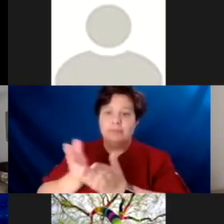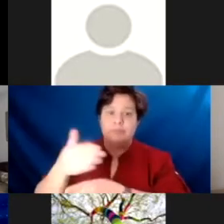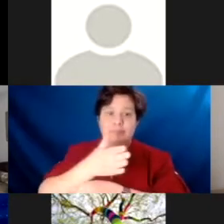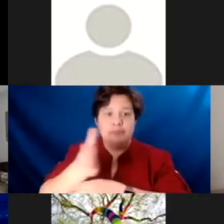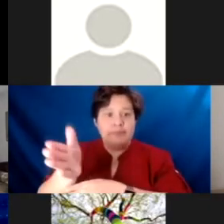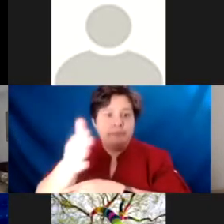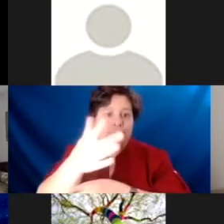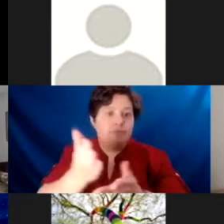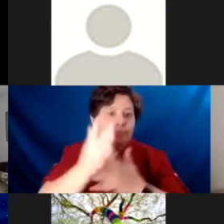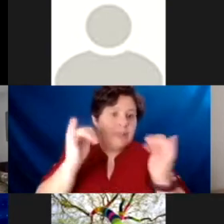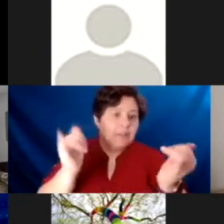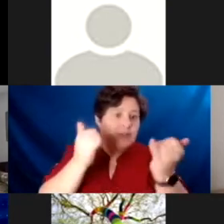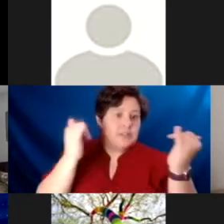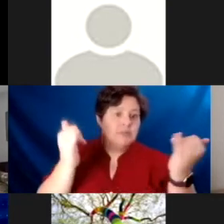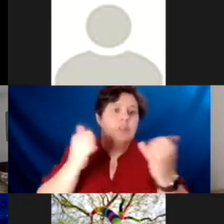festival,